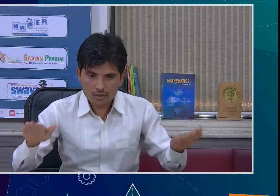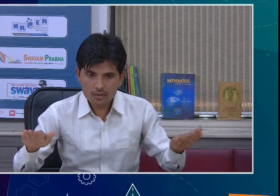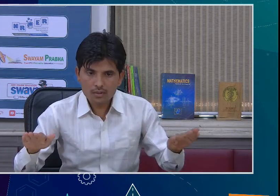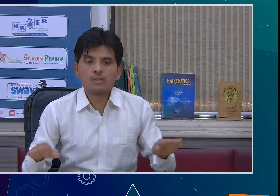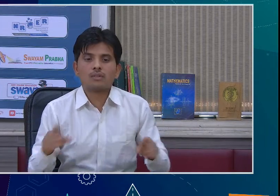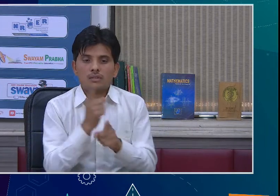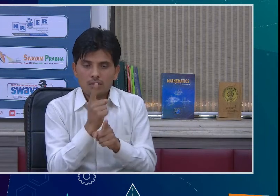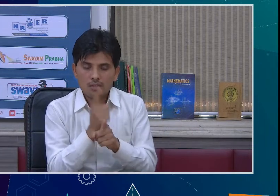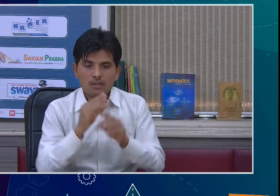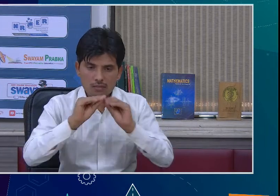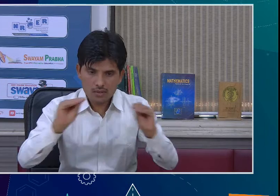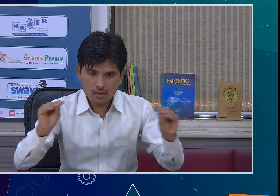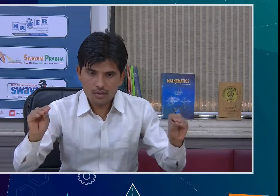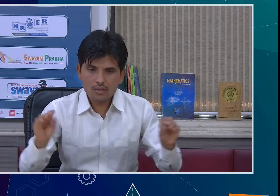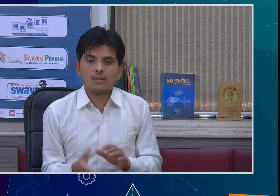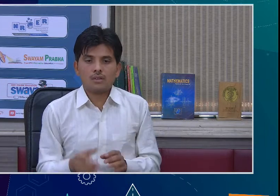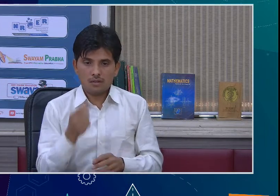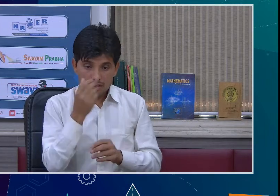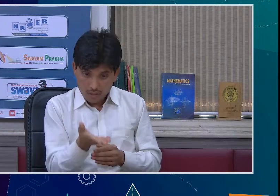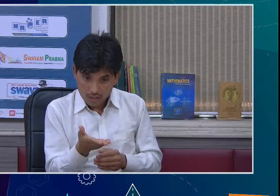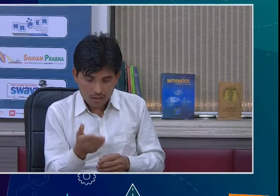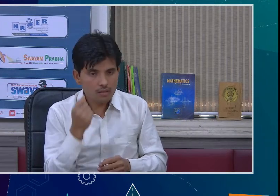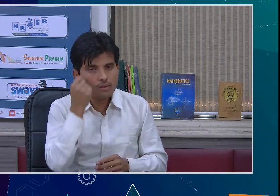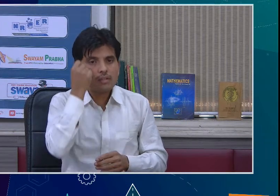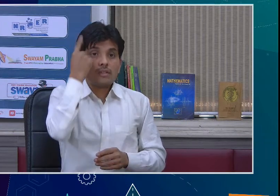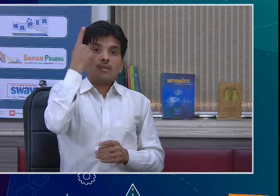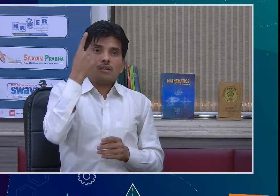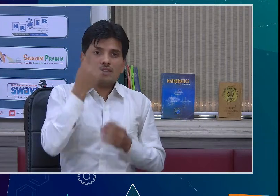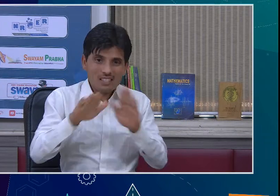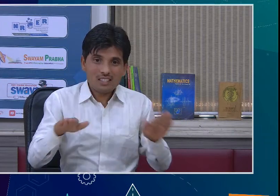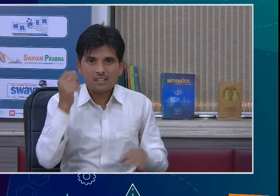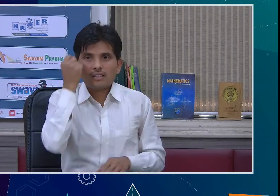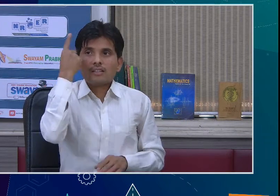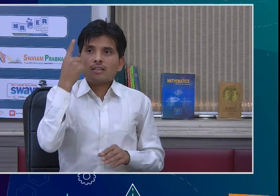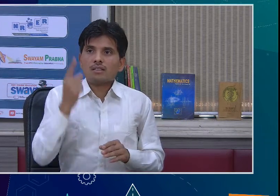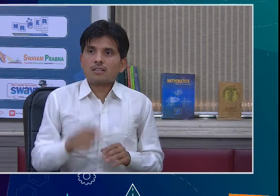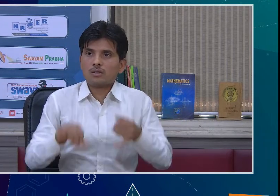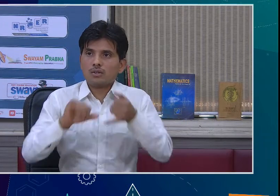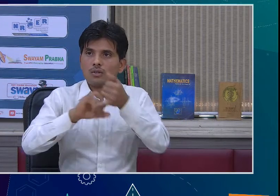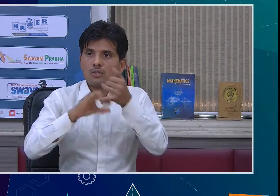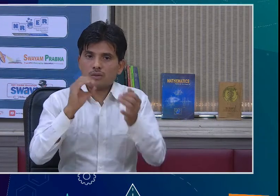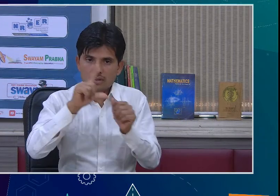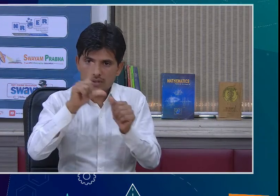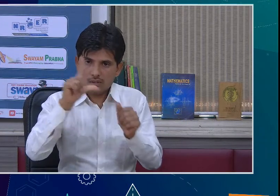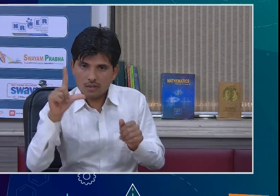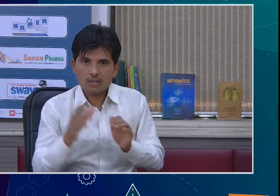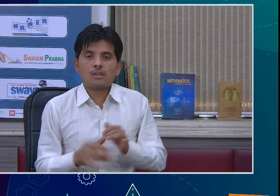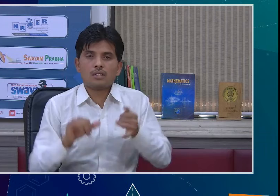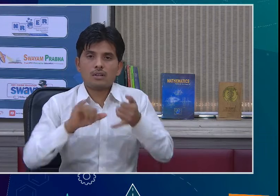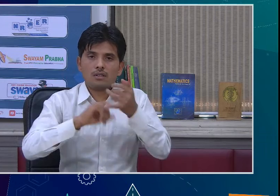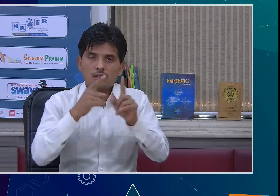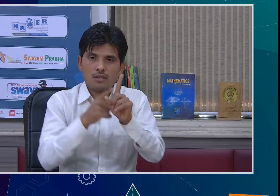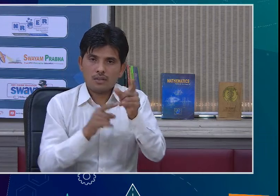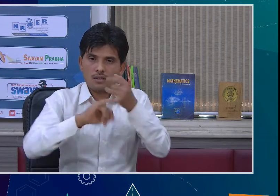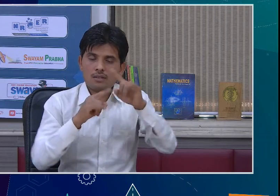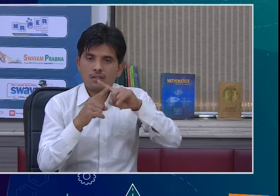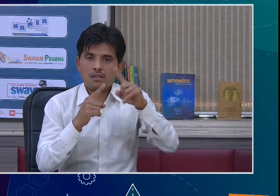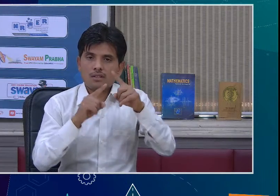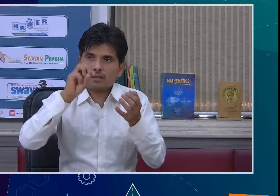can visualize and understand how our solar system and the planets are arranged in the solar